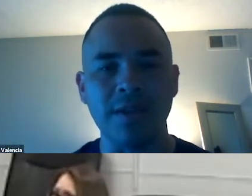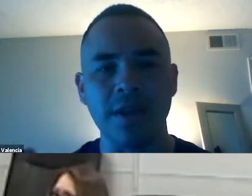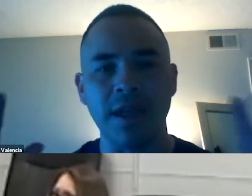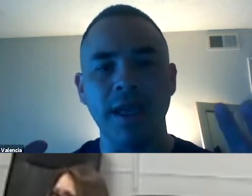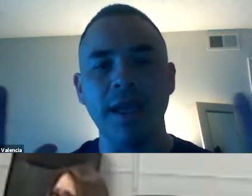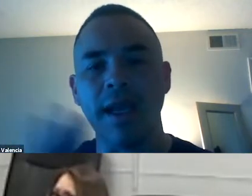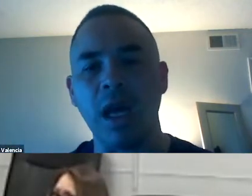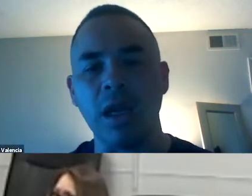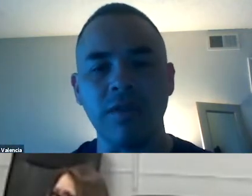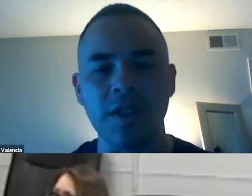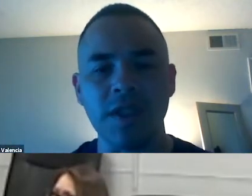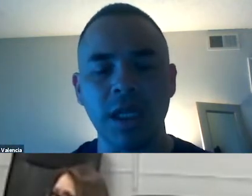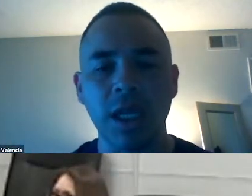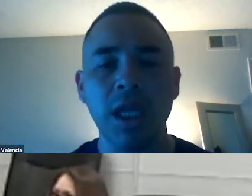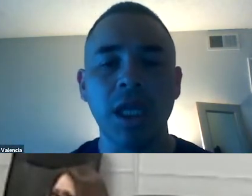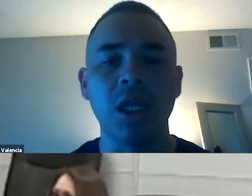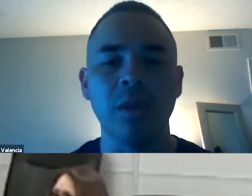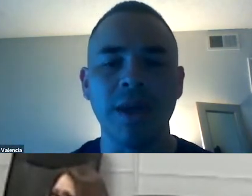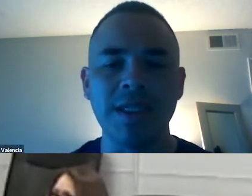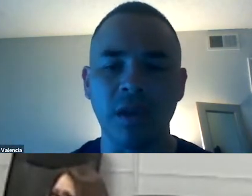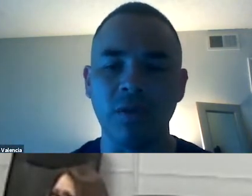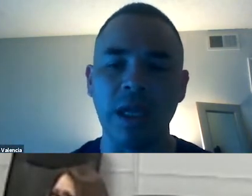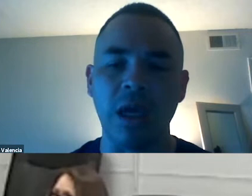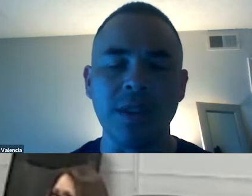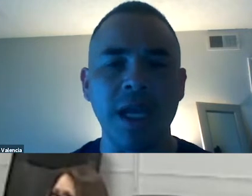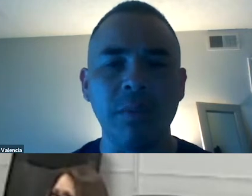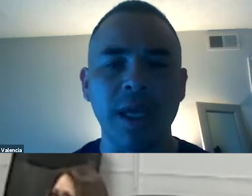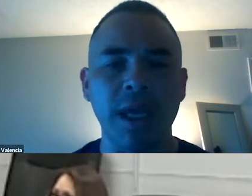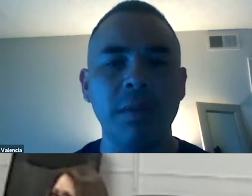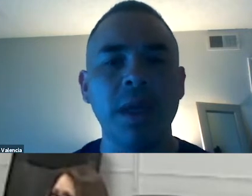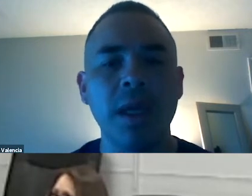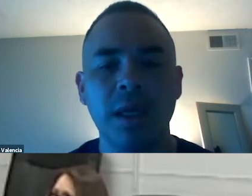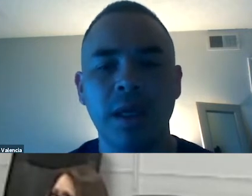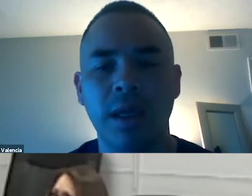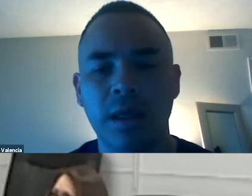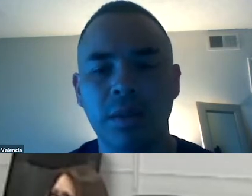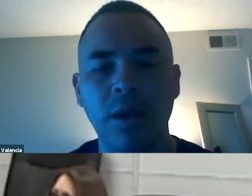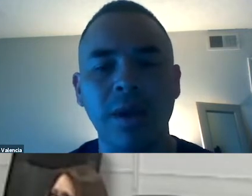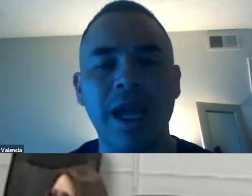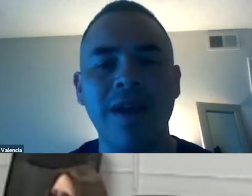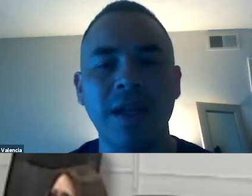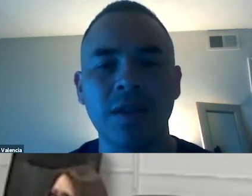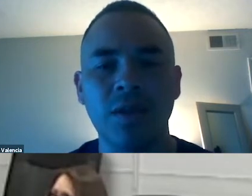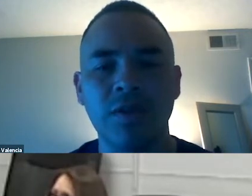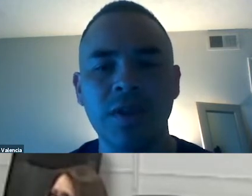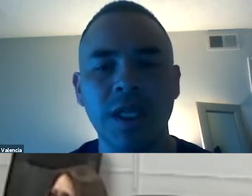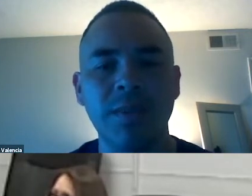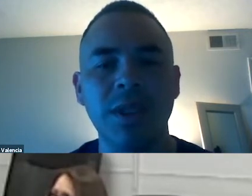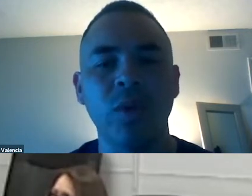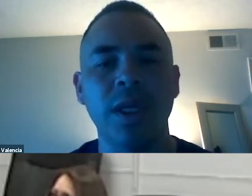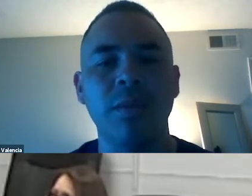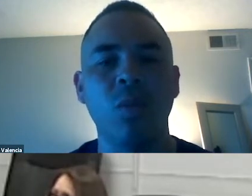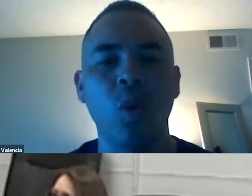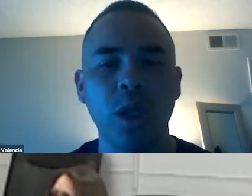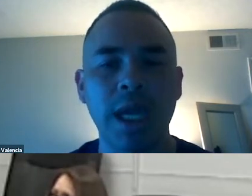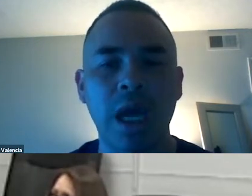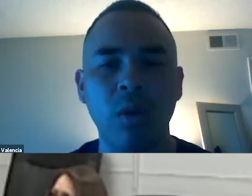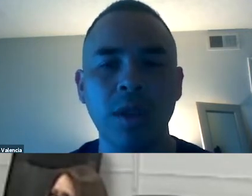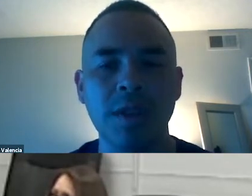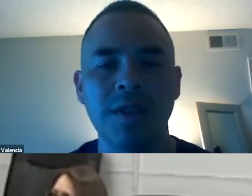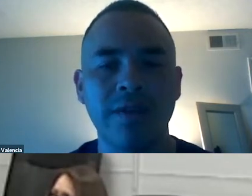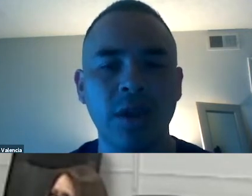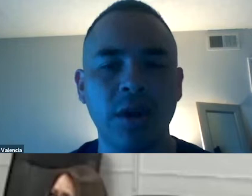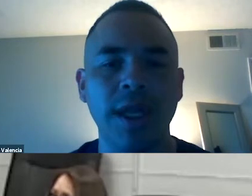restrictive access in and out of the facility, including myself. Right now is 8 p.m. I only have access to the facility between